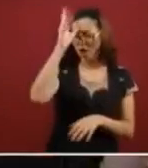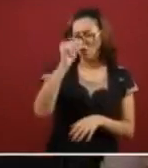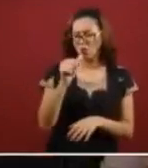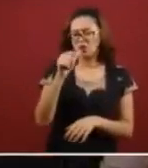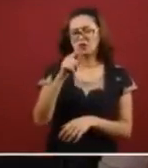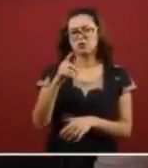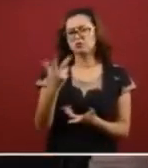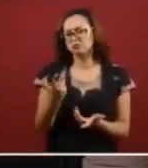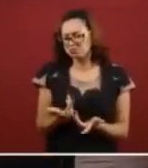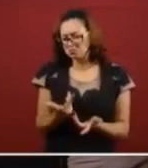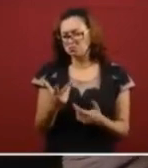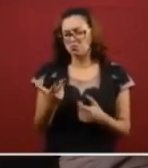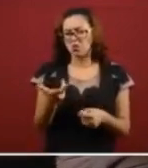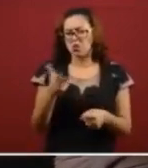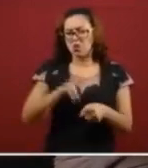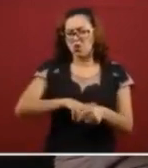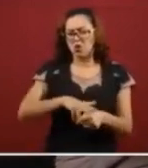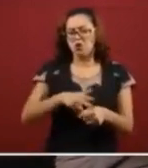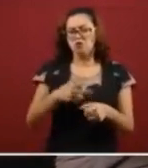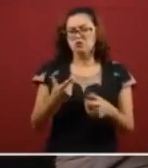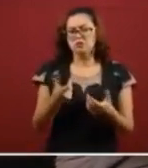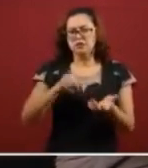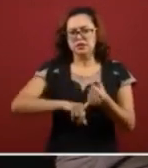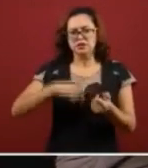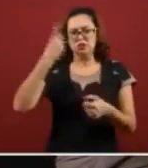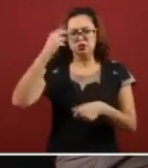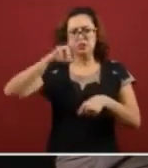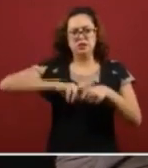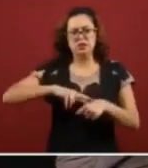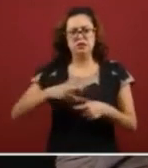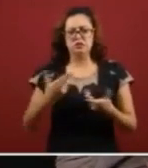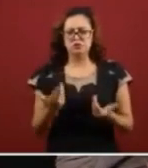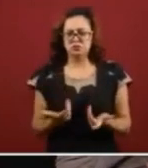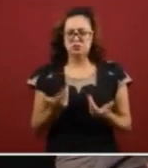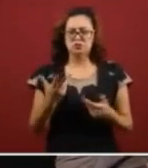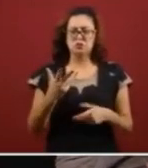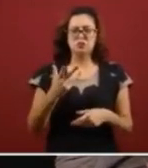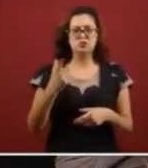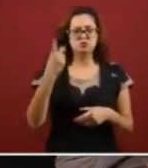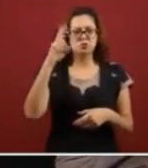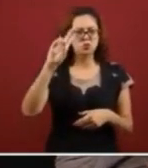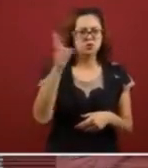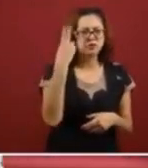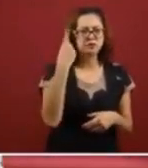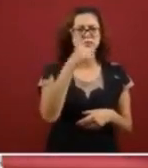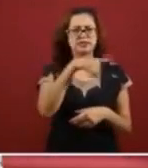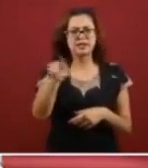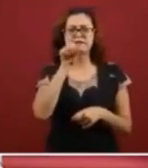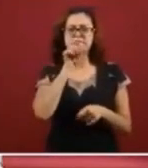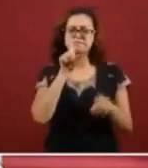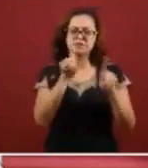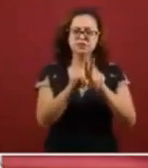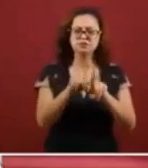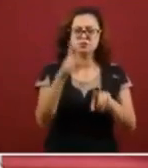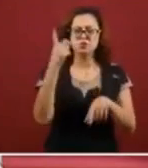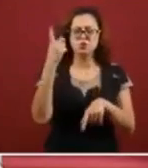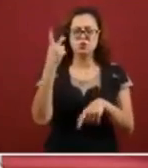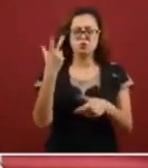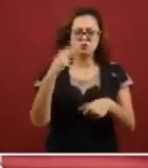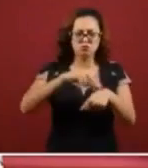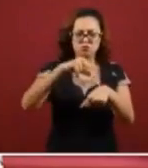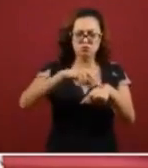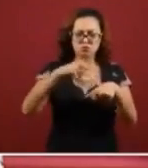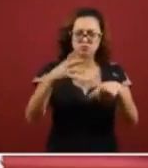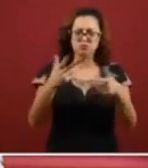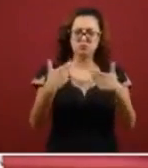doctors. Do you have some agreement with the directors of this area